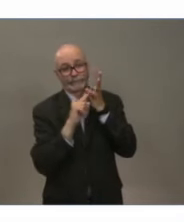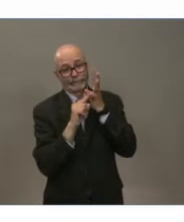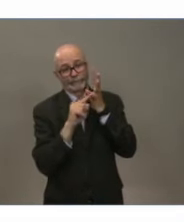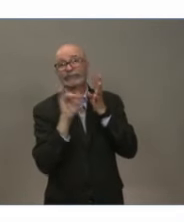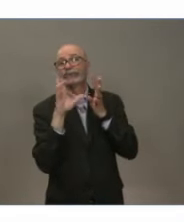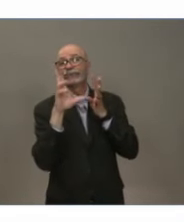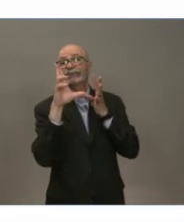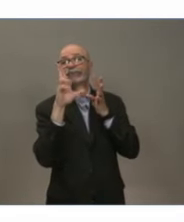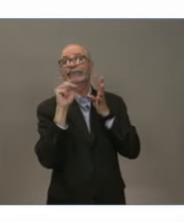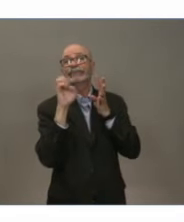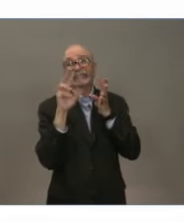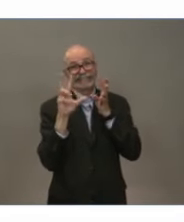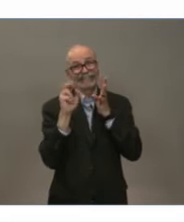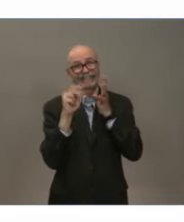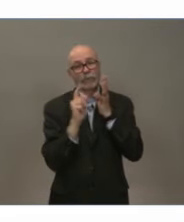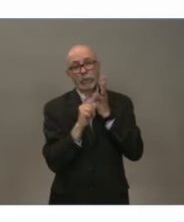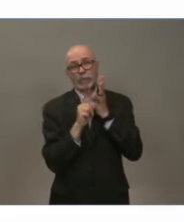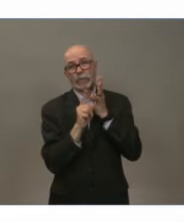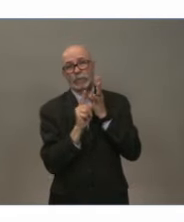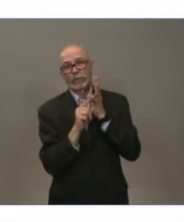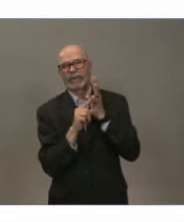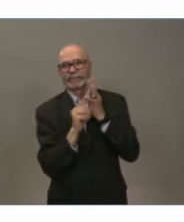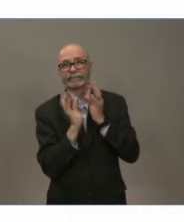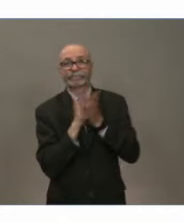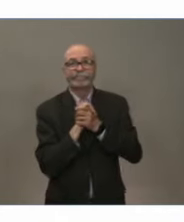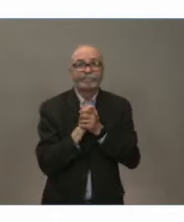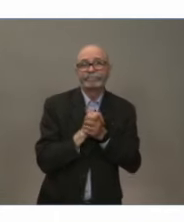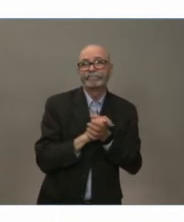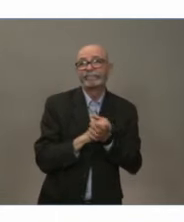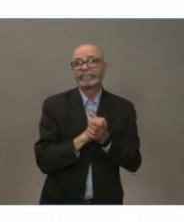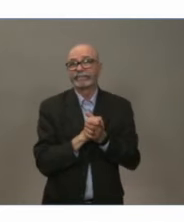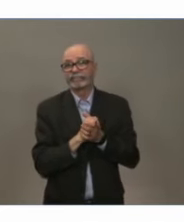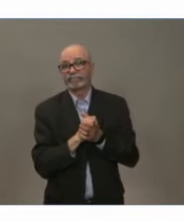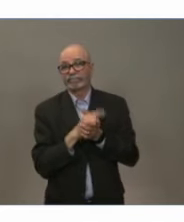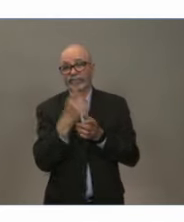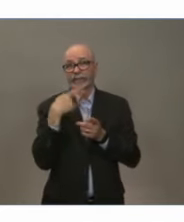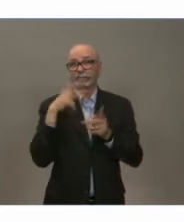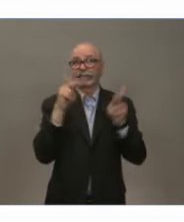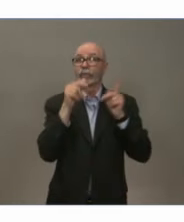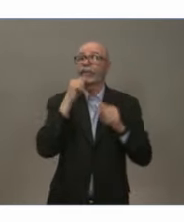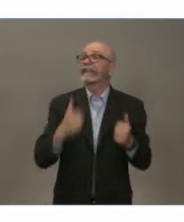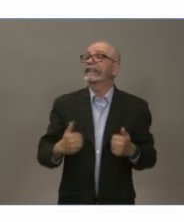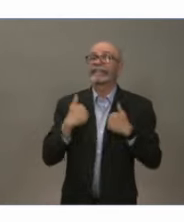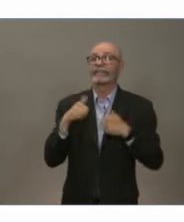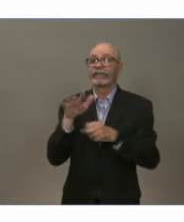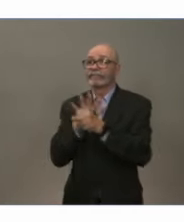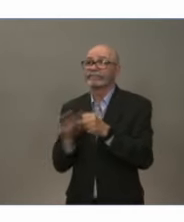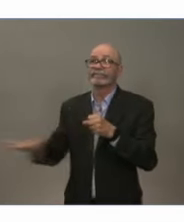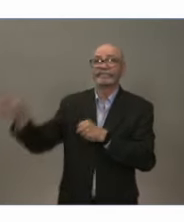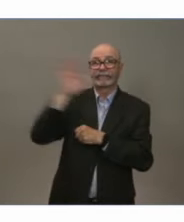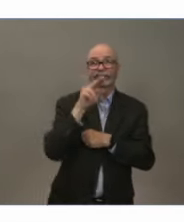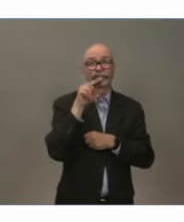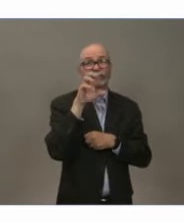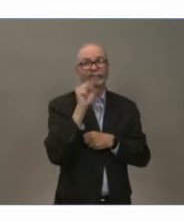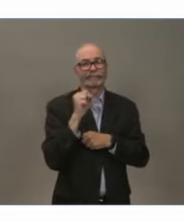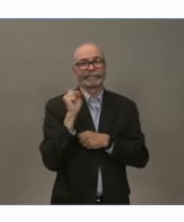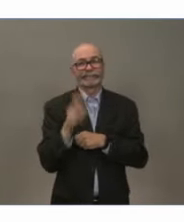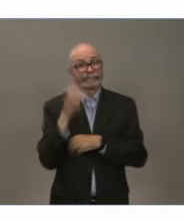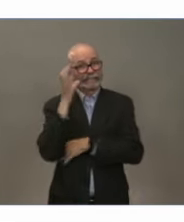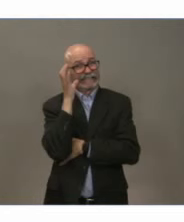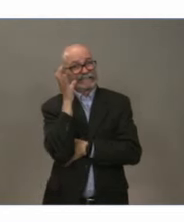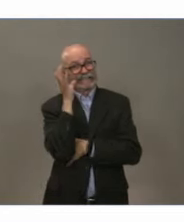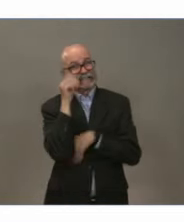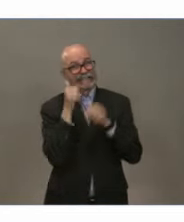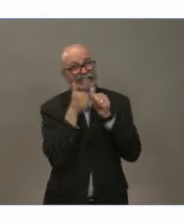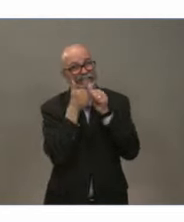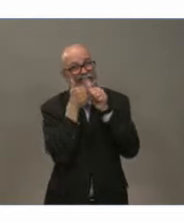reasonable for Nova Scotians to expect these compliance measures to be in place until the end of June? And I'm just wondering what specific